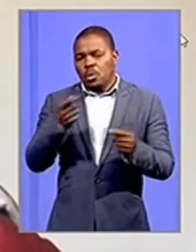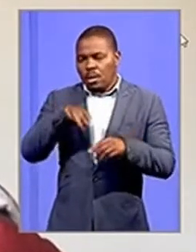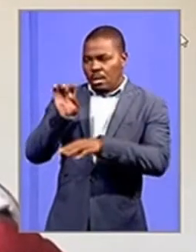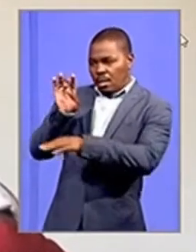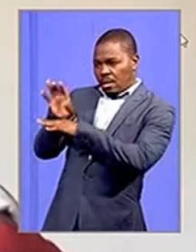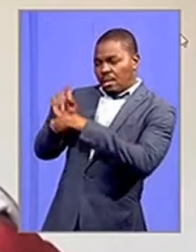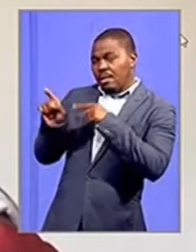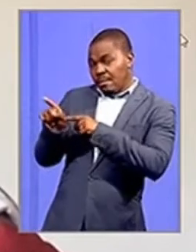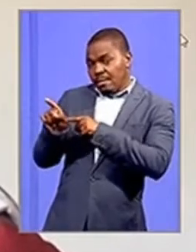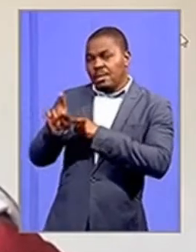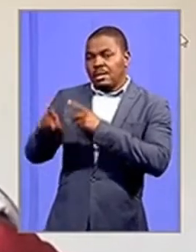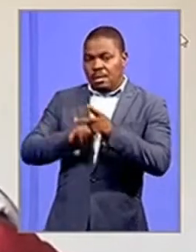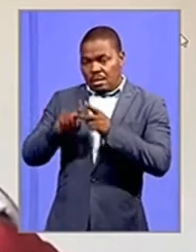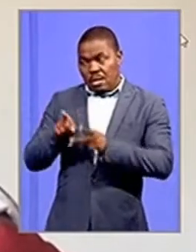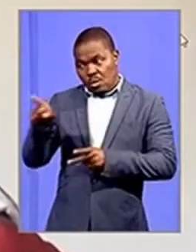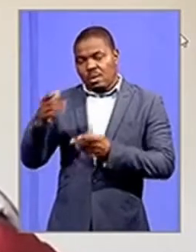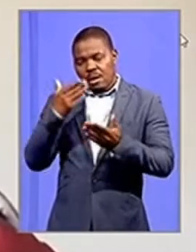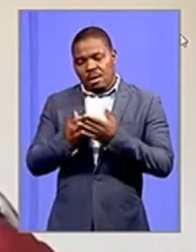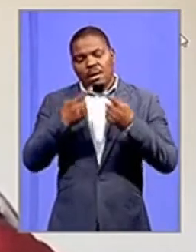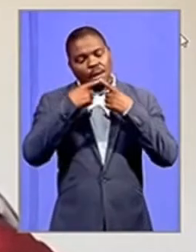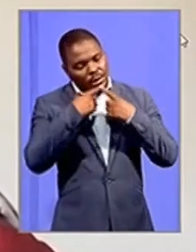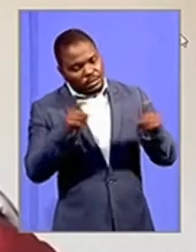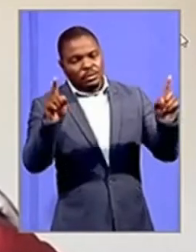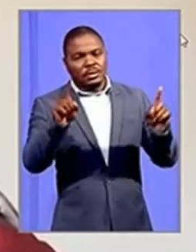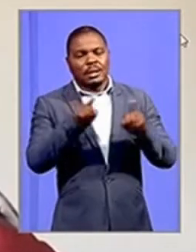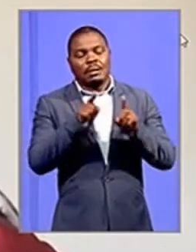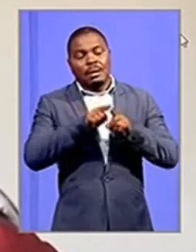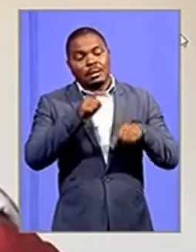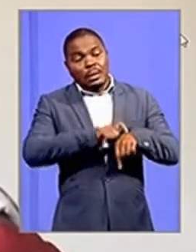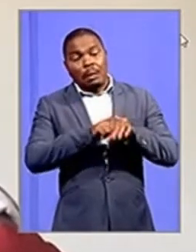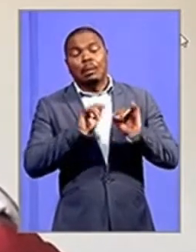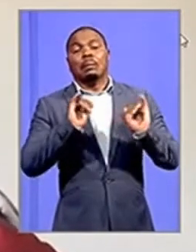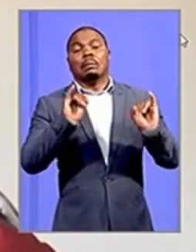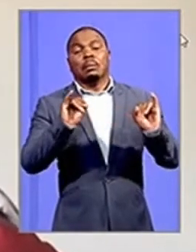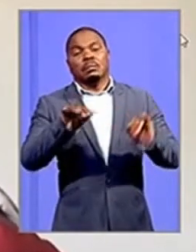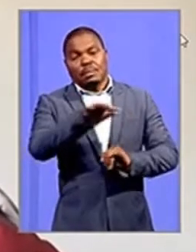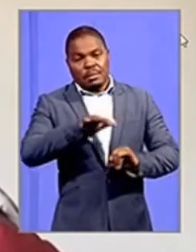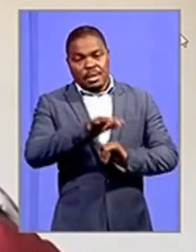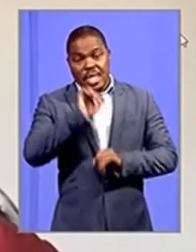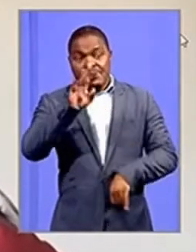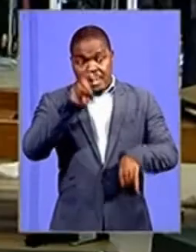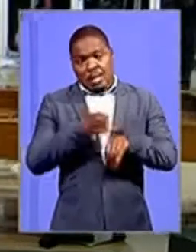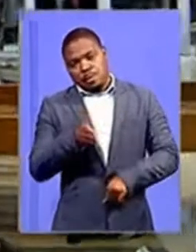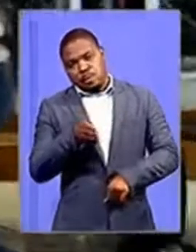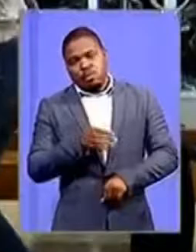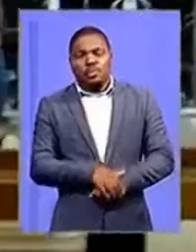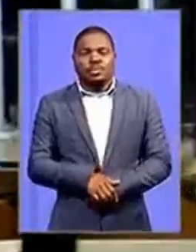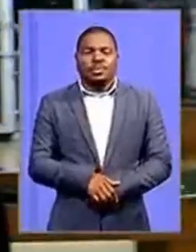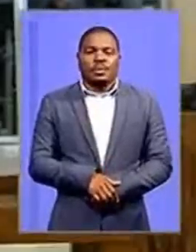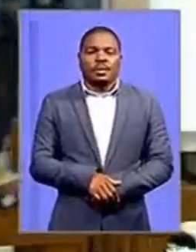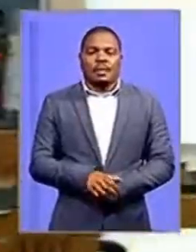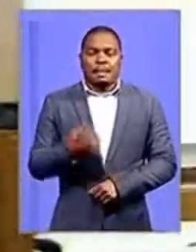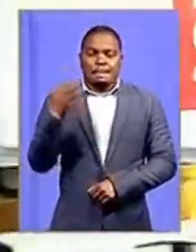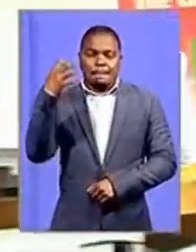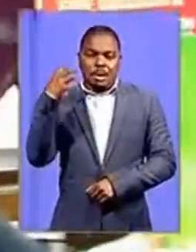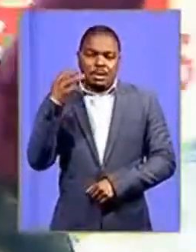the president will then declare a state of emergency if a need arises. Ditona di ganne